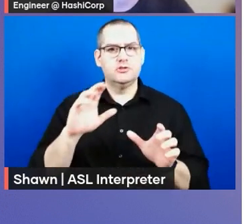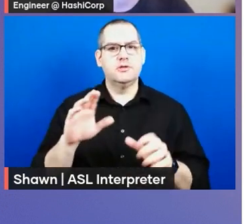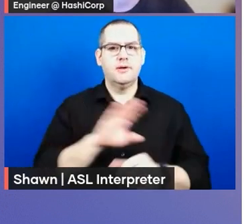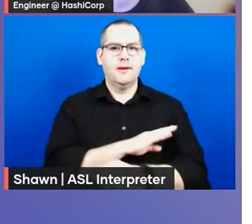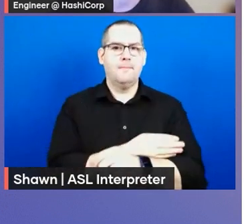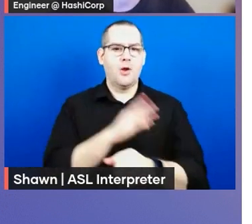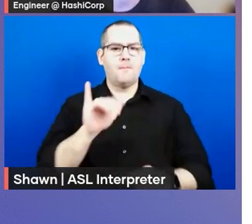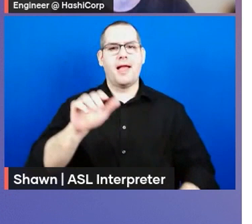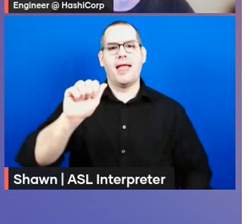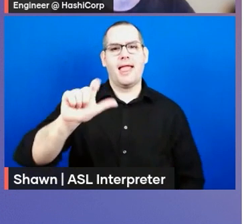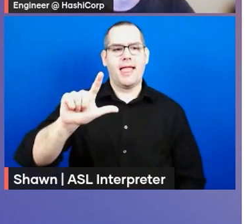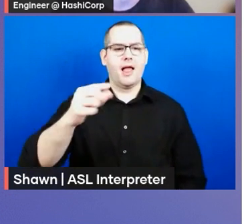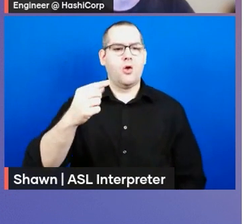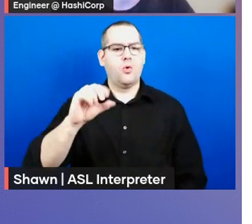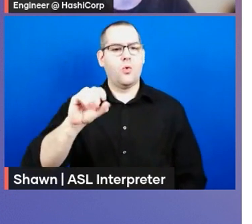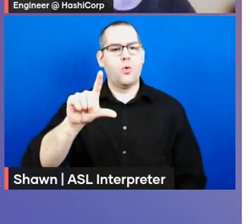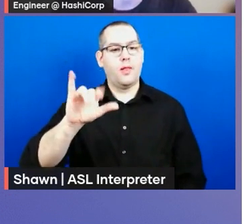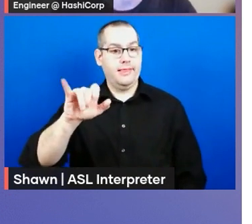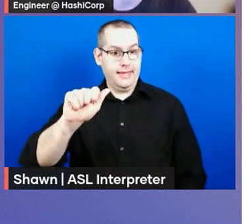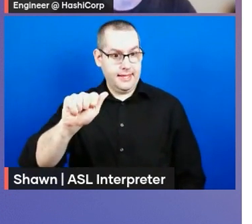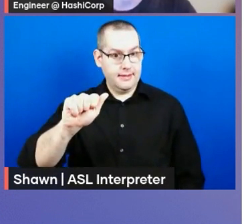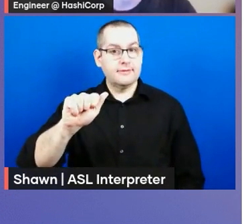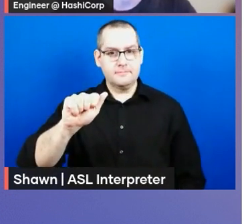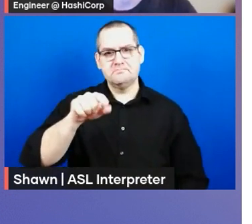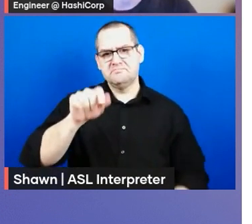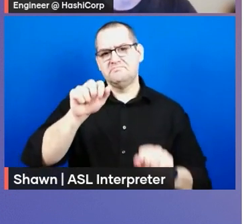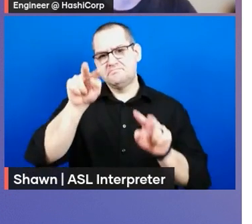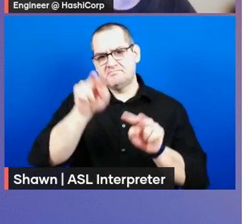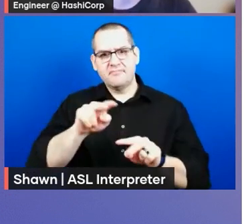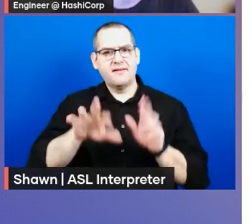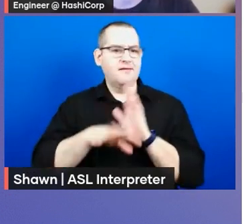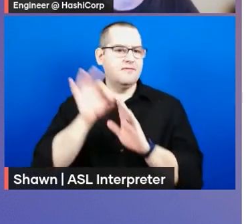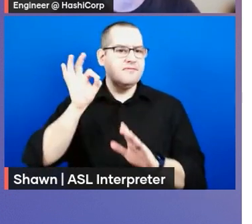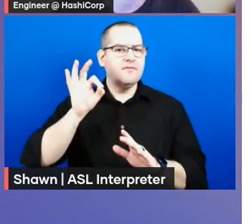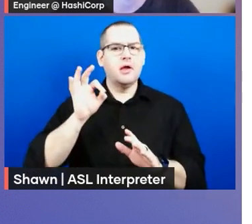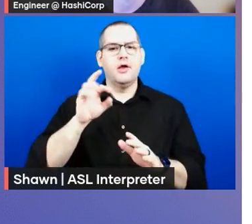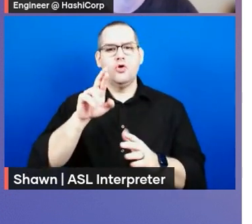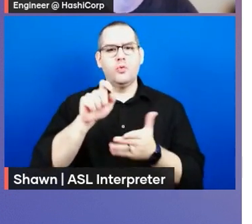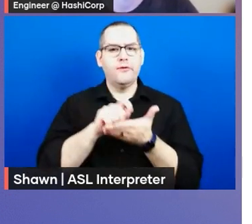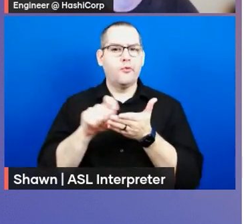to, just search, if for whatever reason you have a lot of rewrite